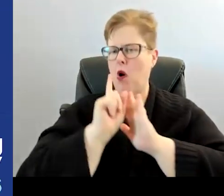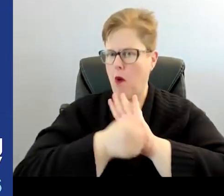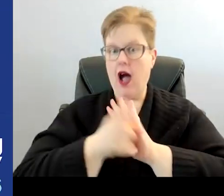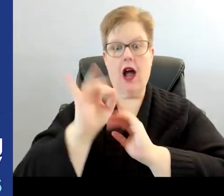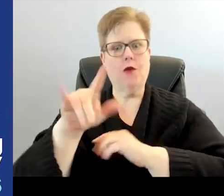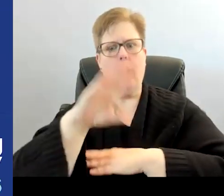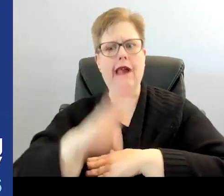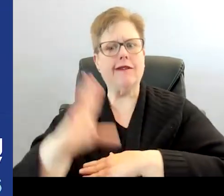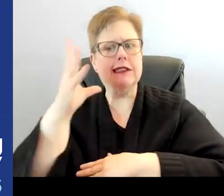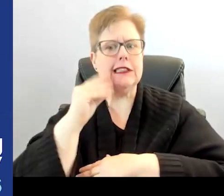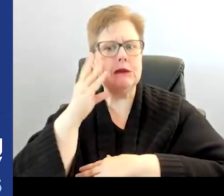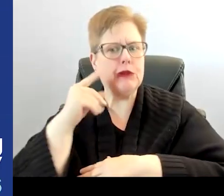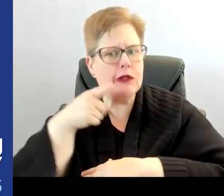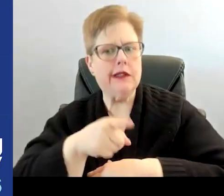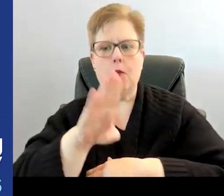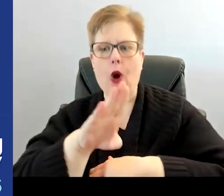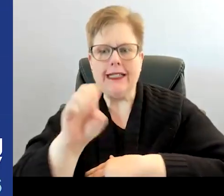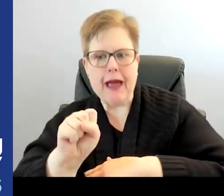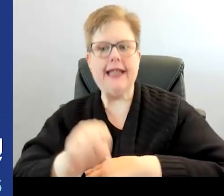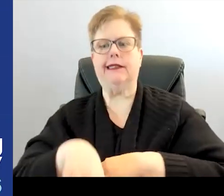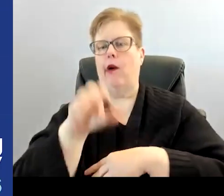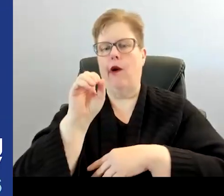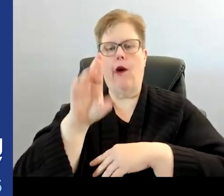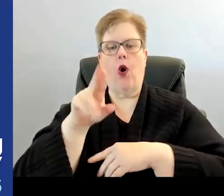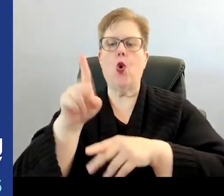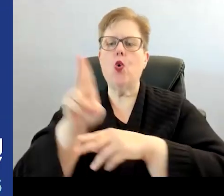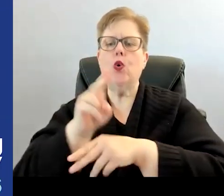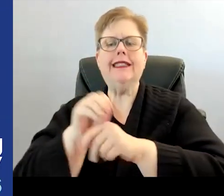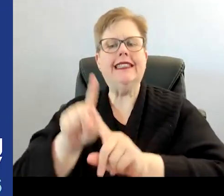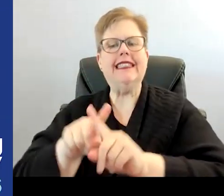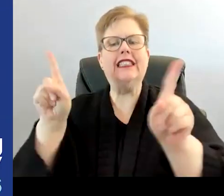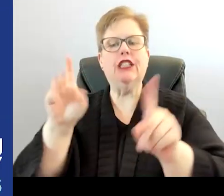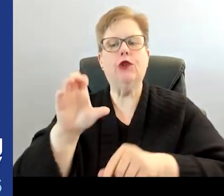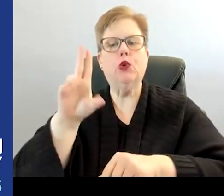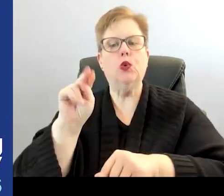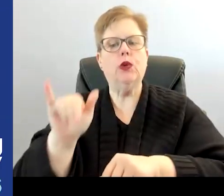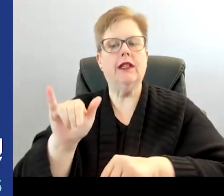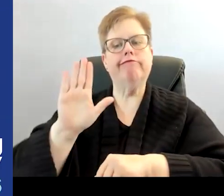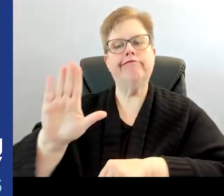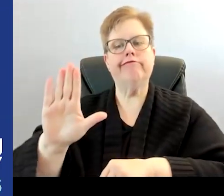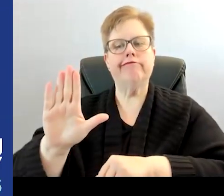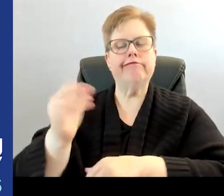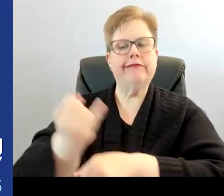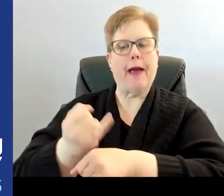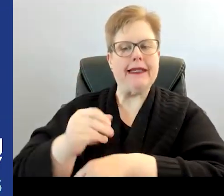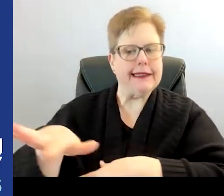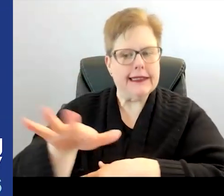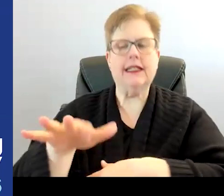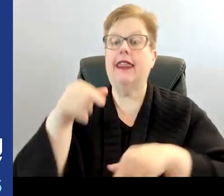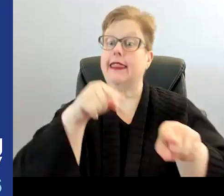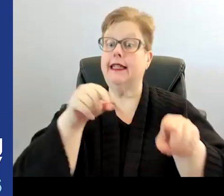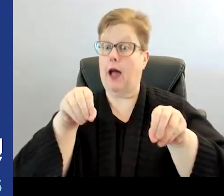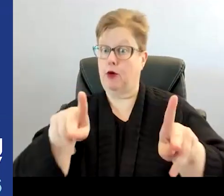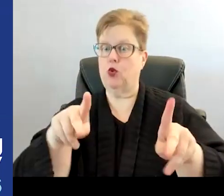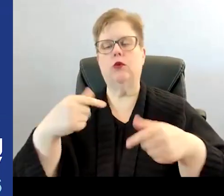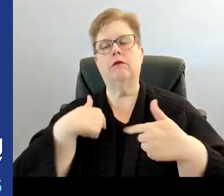used Brightspace, or even if you've used Brightspace in a different CUNY campus, this is an opportunity where I will